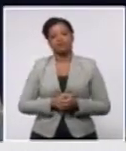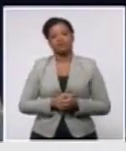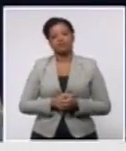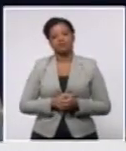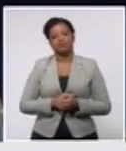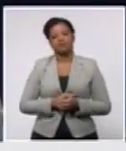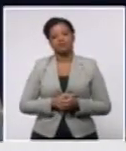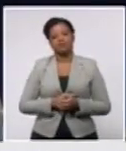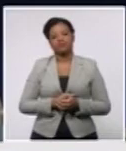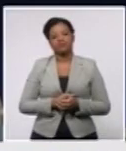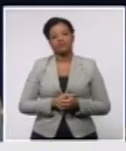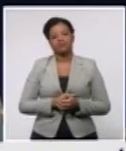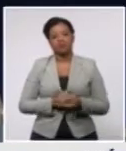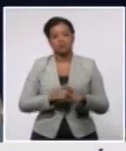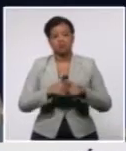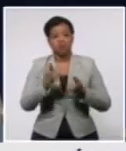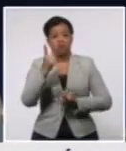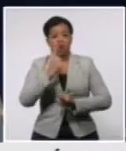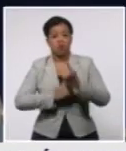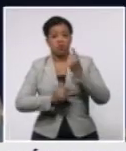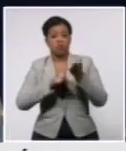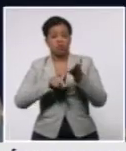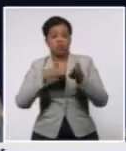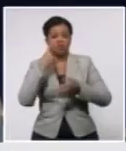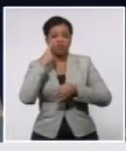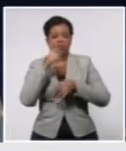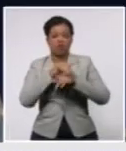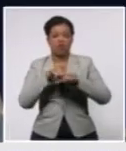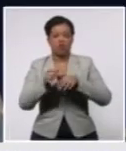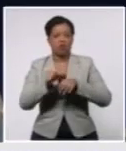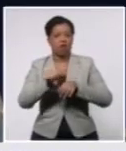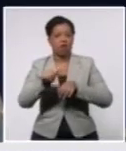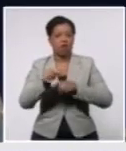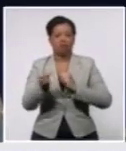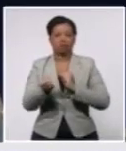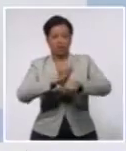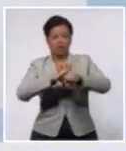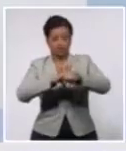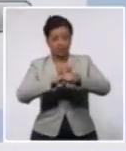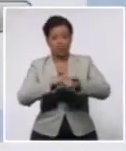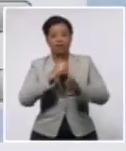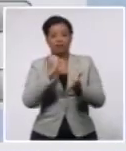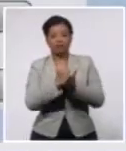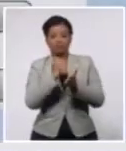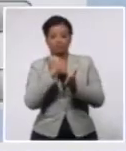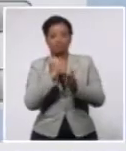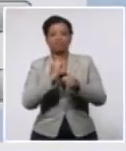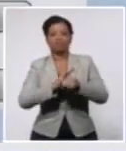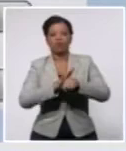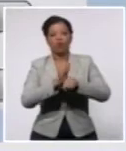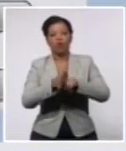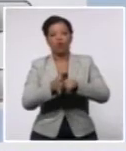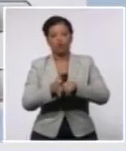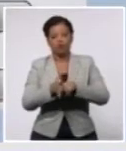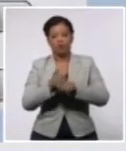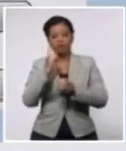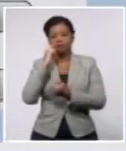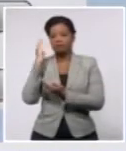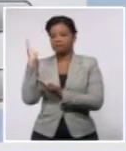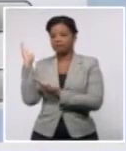without reporting cases. There are provinces exhibiting great control of the disease.